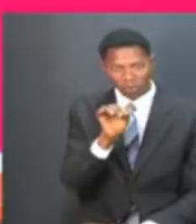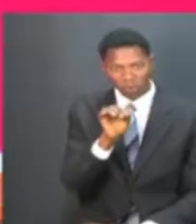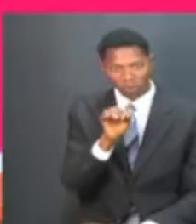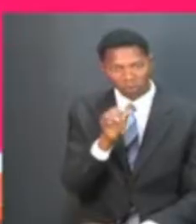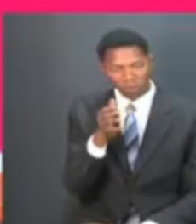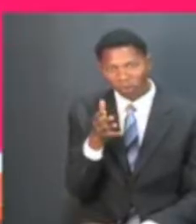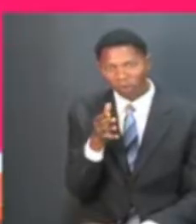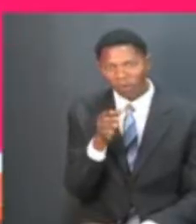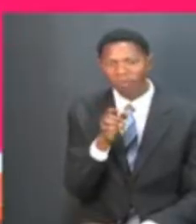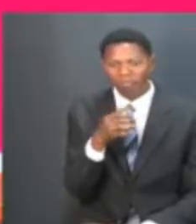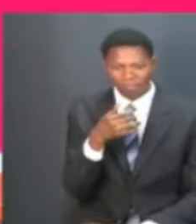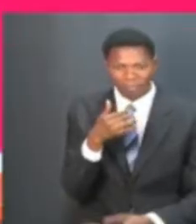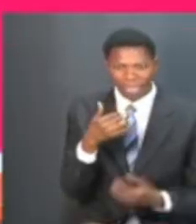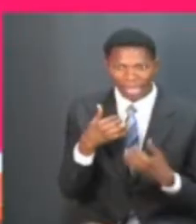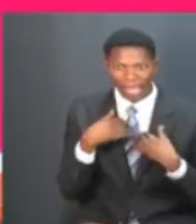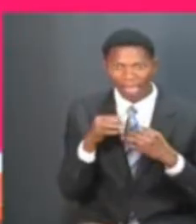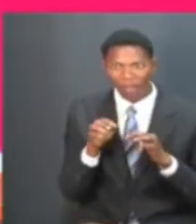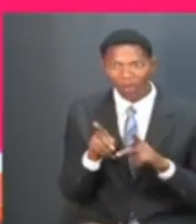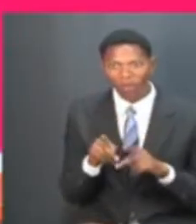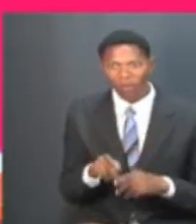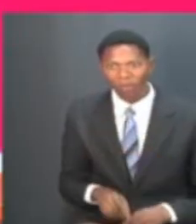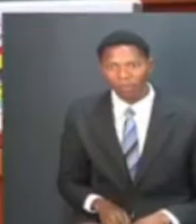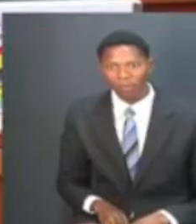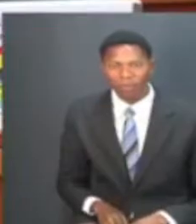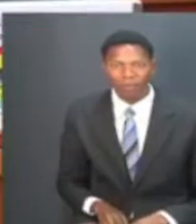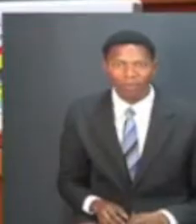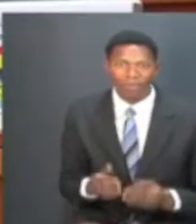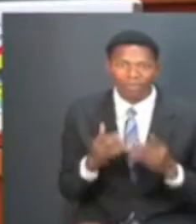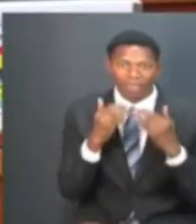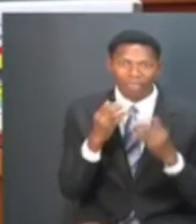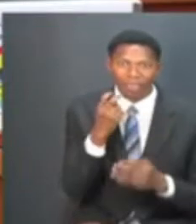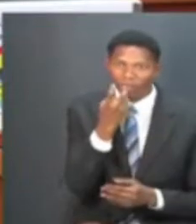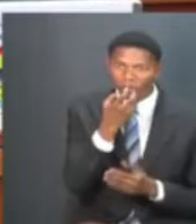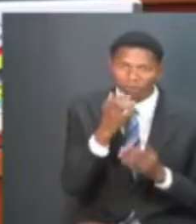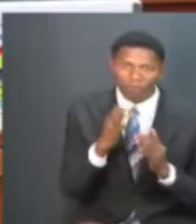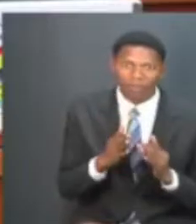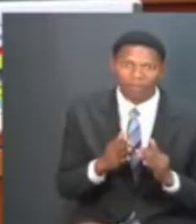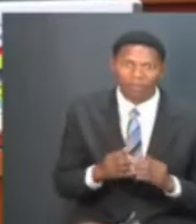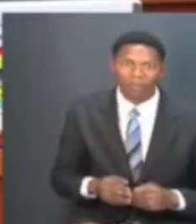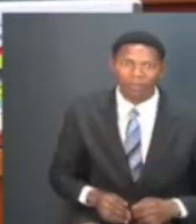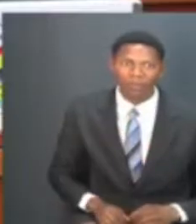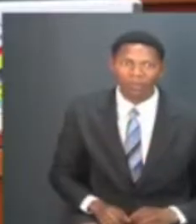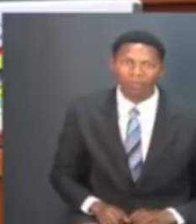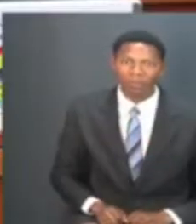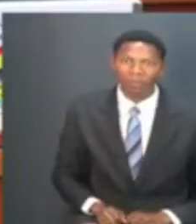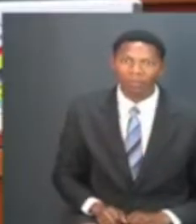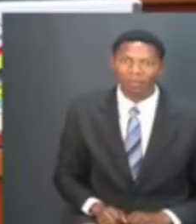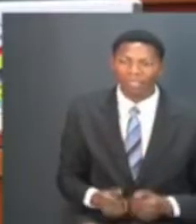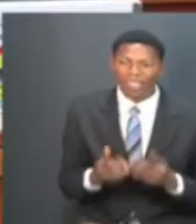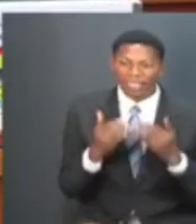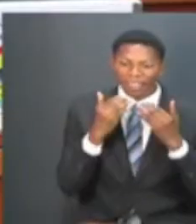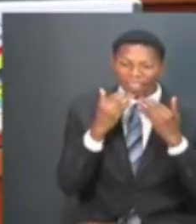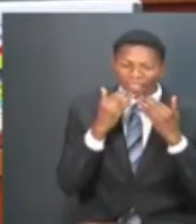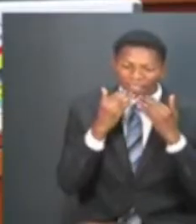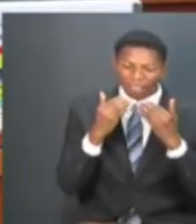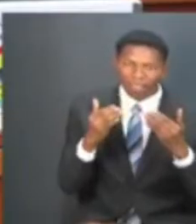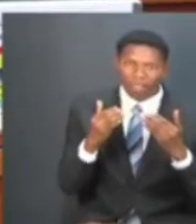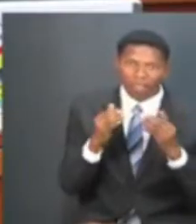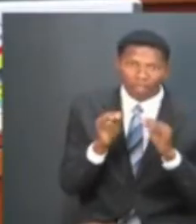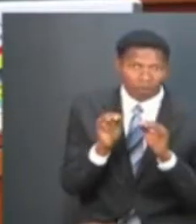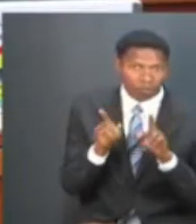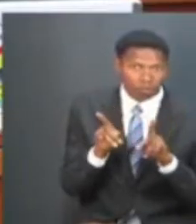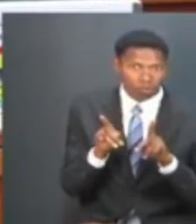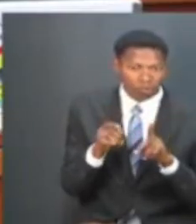Nevertheless, you have the floor. Thank you very much, Mr. Speaker. Mr. Speaker, thank you for the opportunity